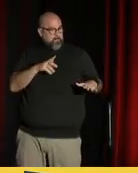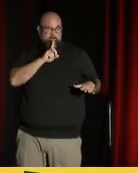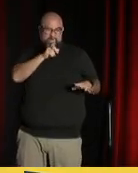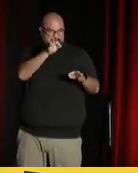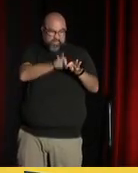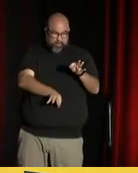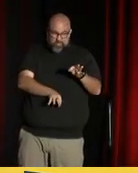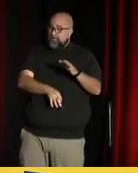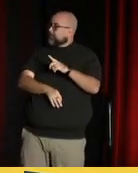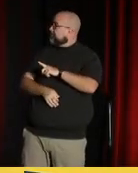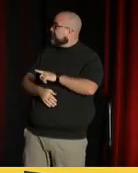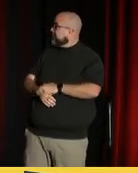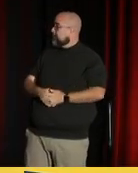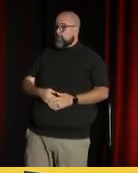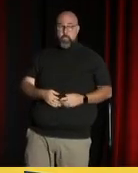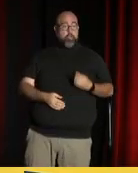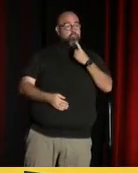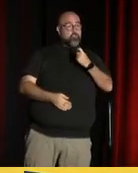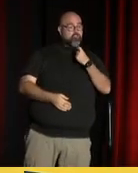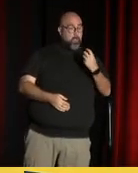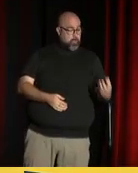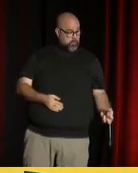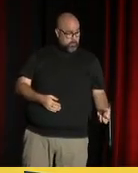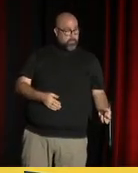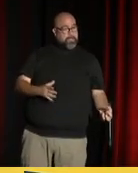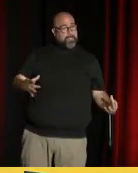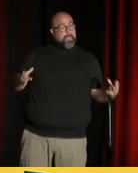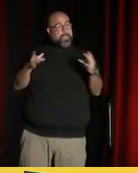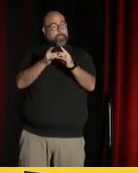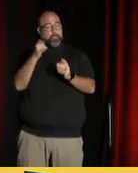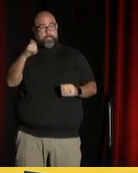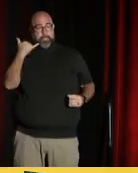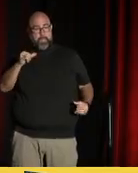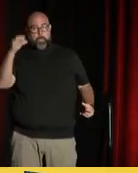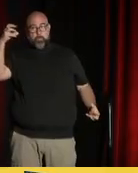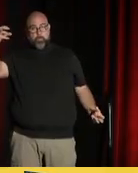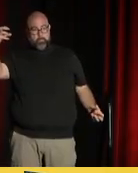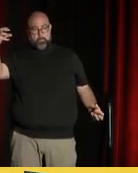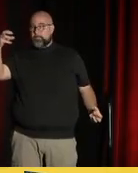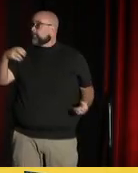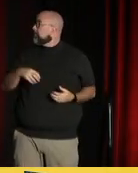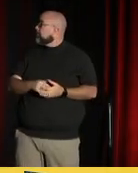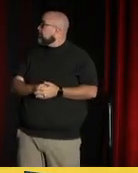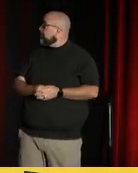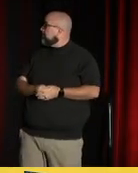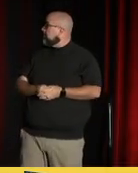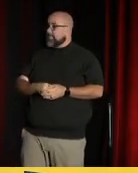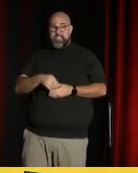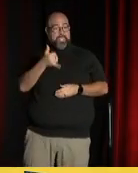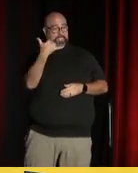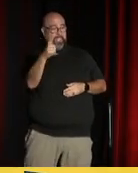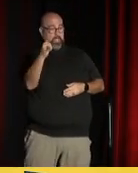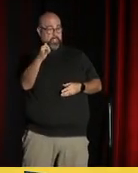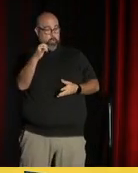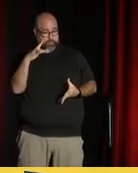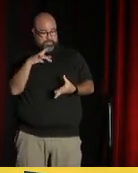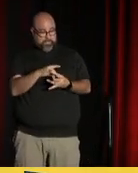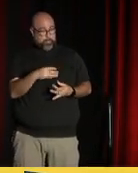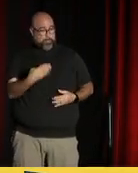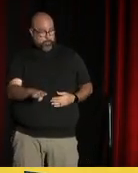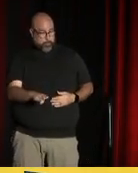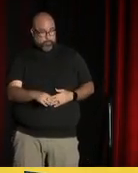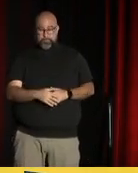pretty simple. The red pom-pom is connected to the yellow pom-pom. The yellow pom-pom is connected to the